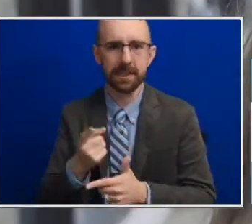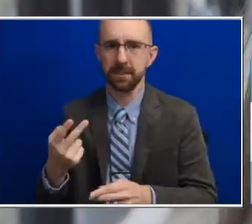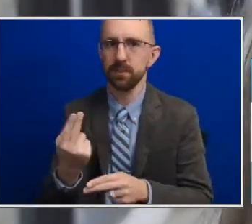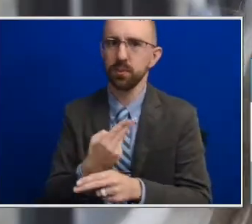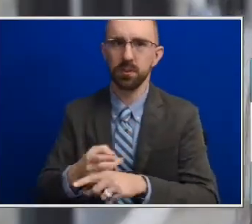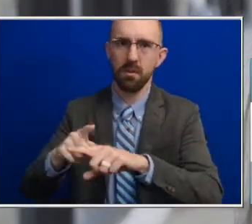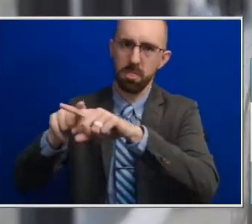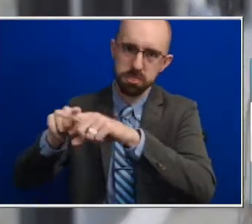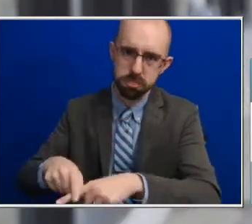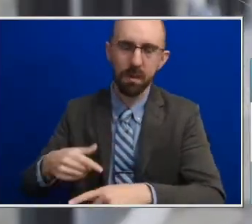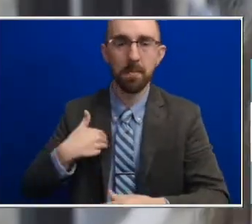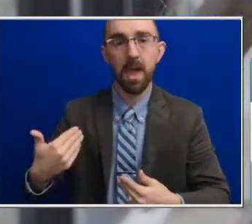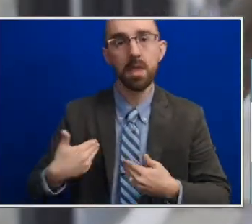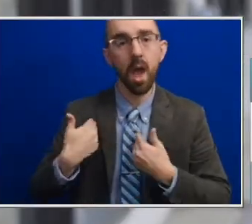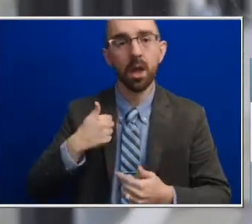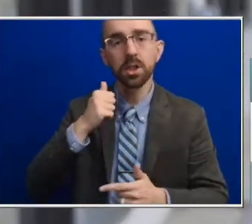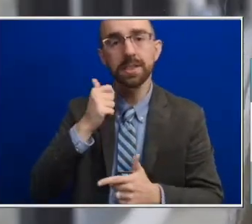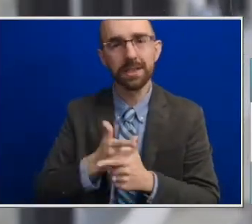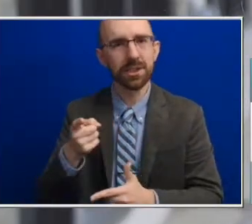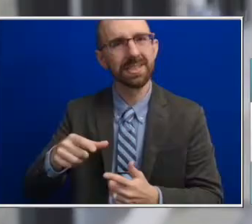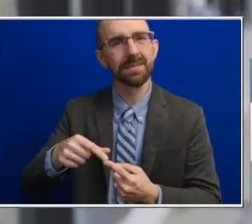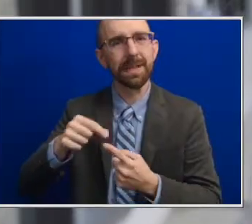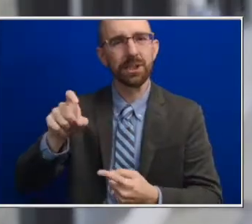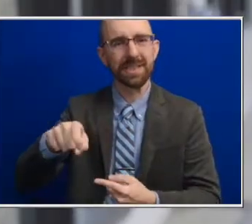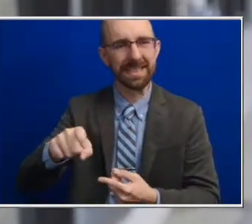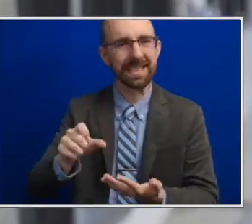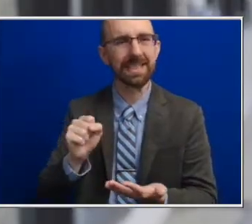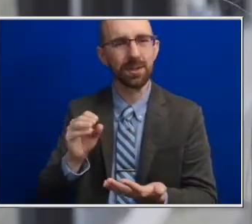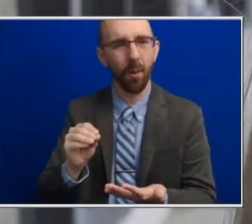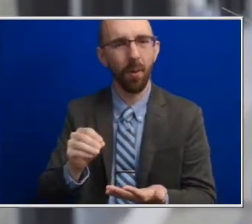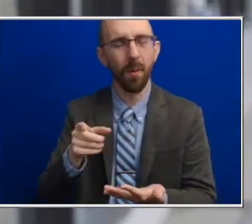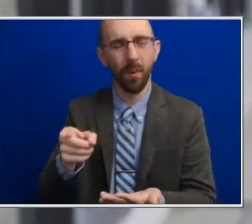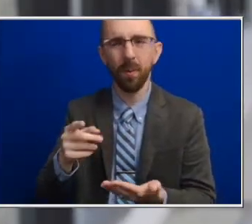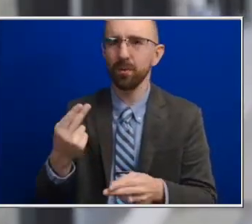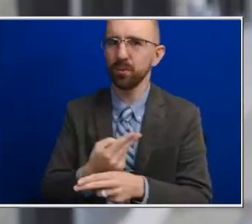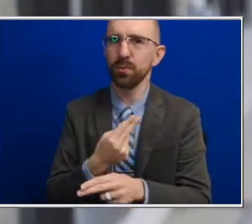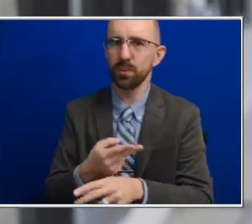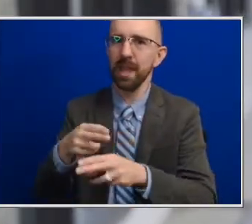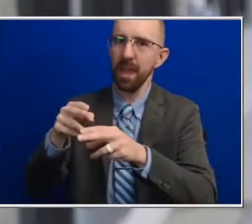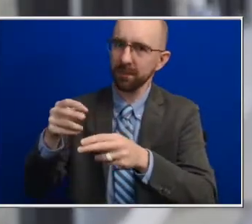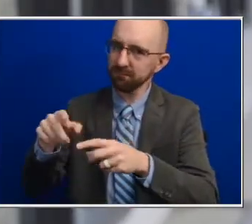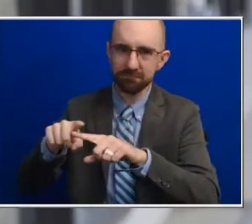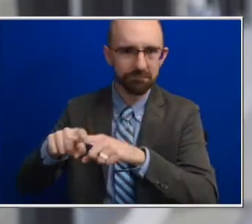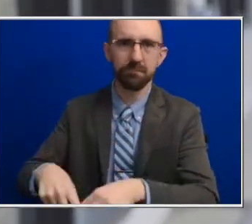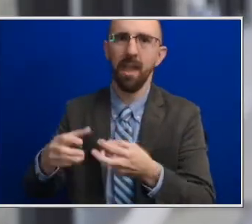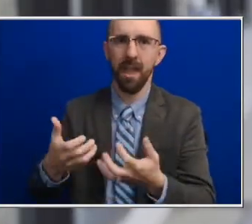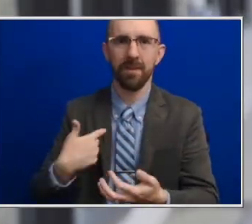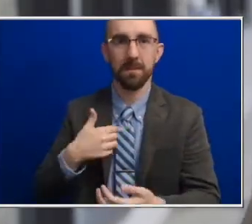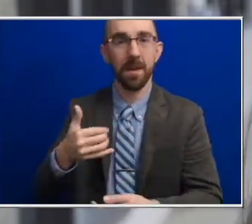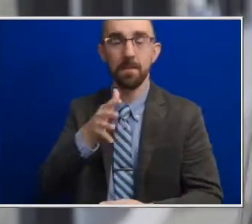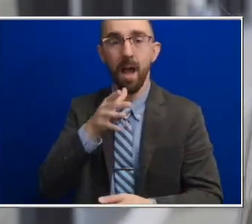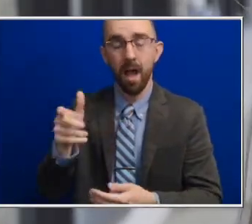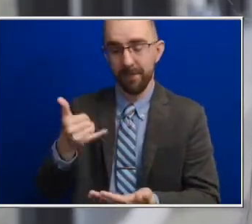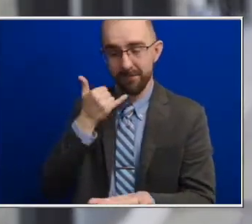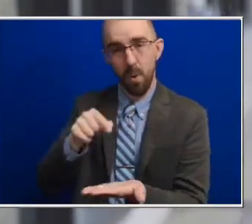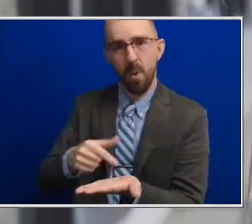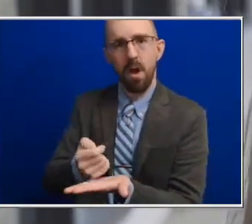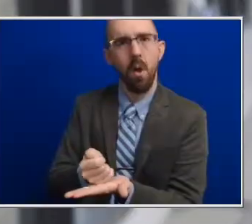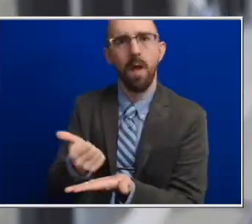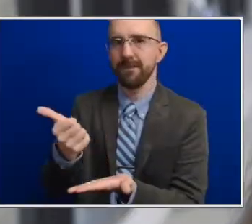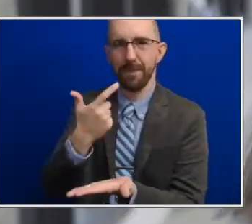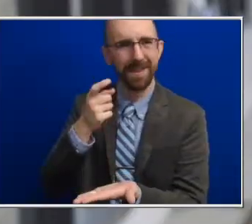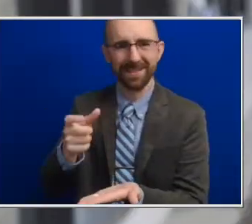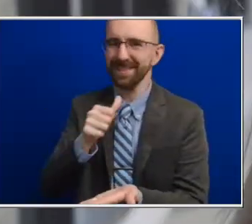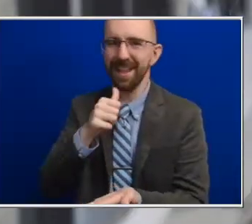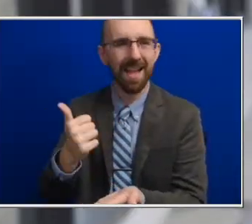younger sister, she has special needs, and so she uses it a lot. My mom has taken it off of her phone because it's not